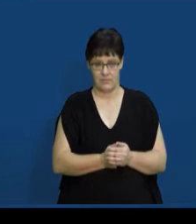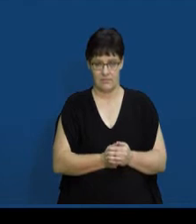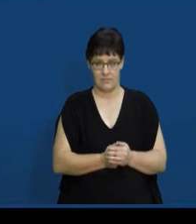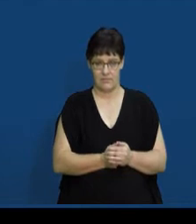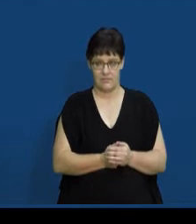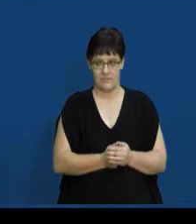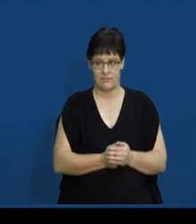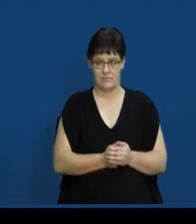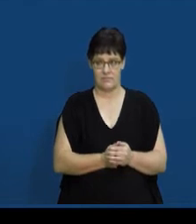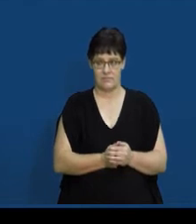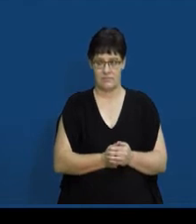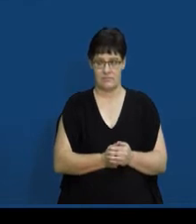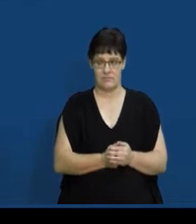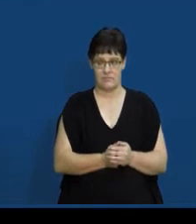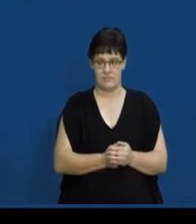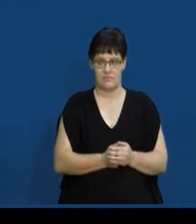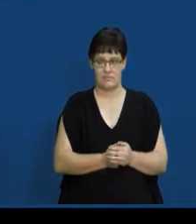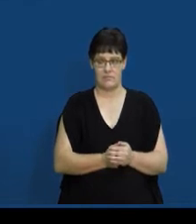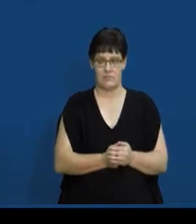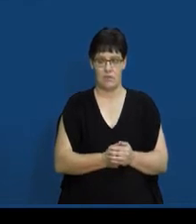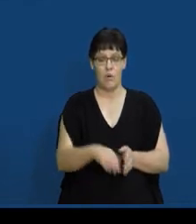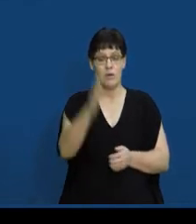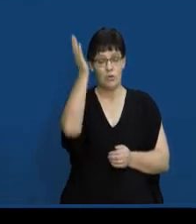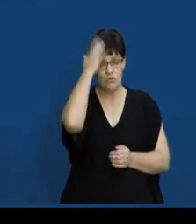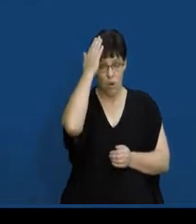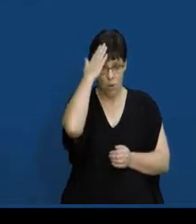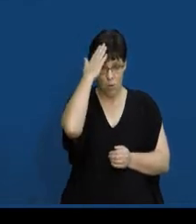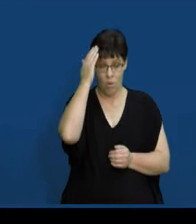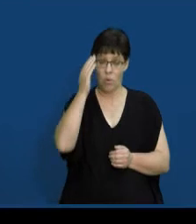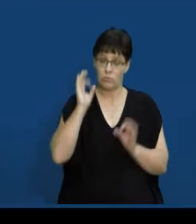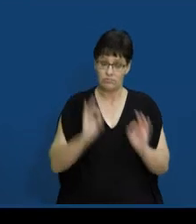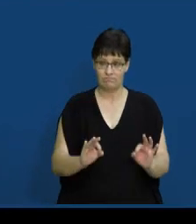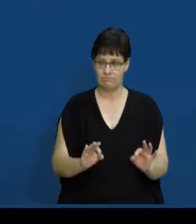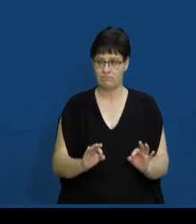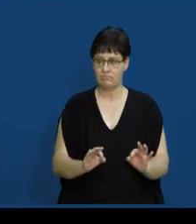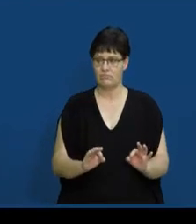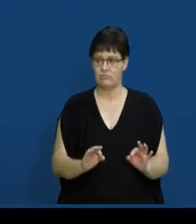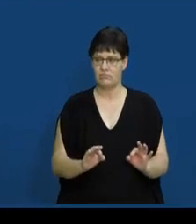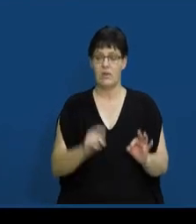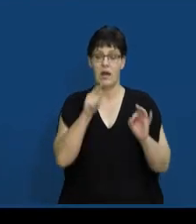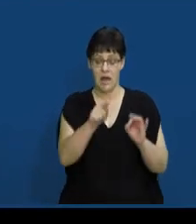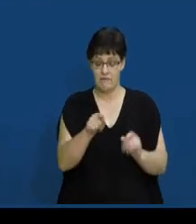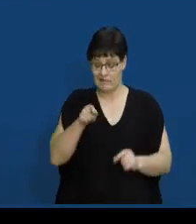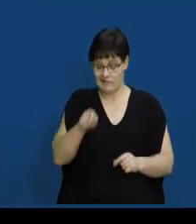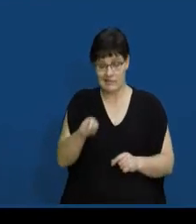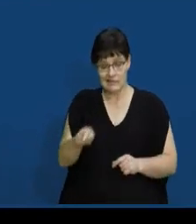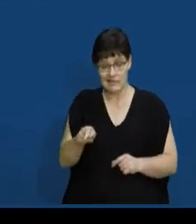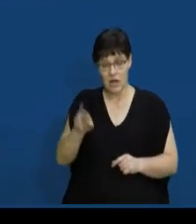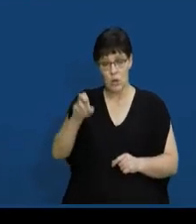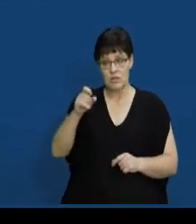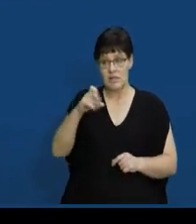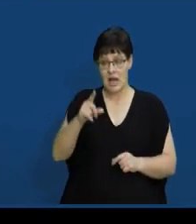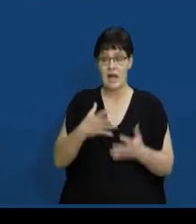Okay? And know for a fact that if your ROTCE is